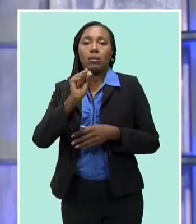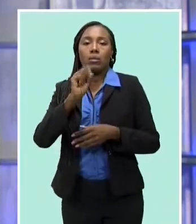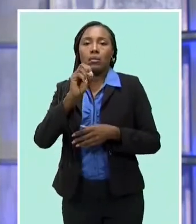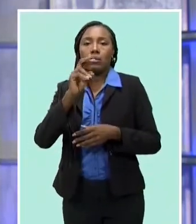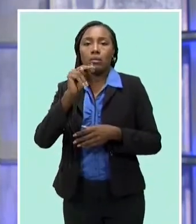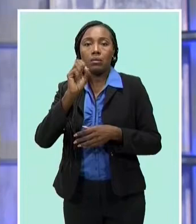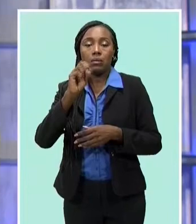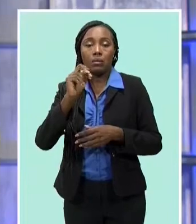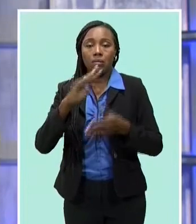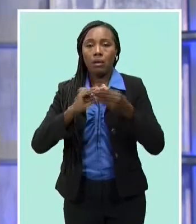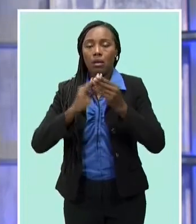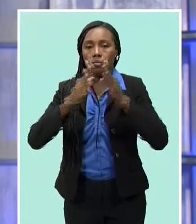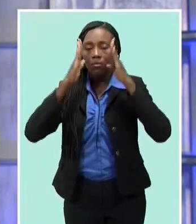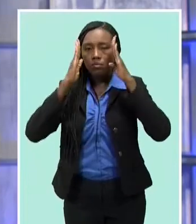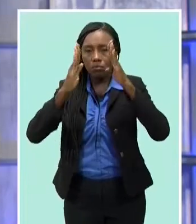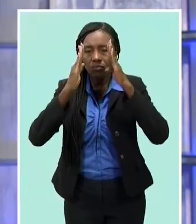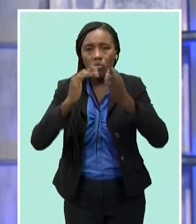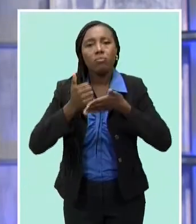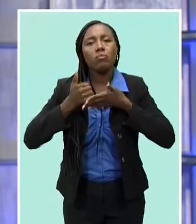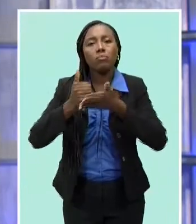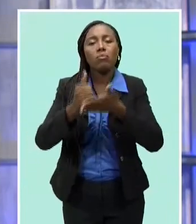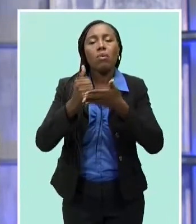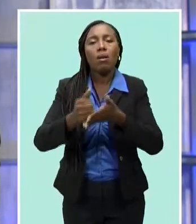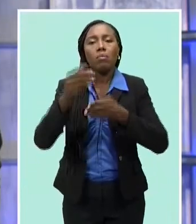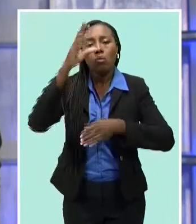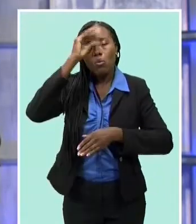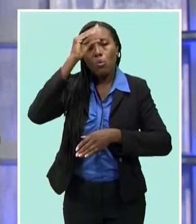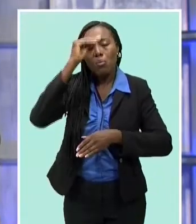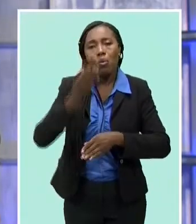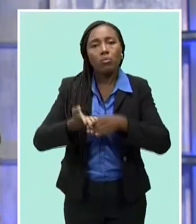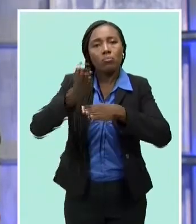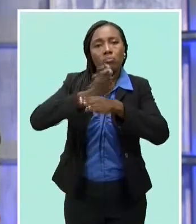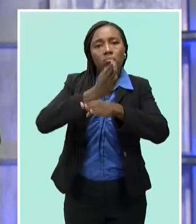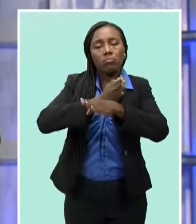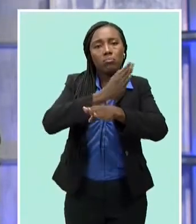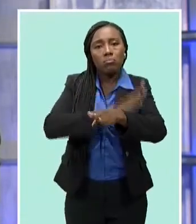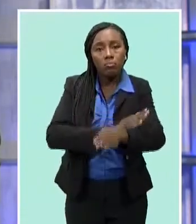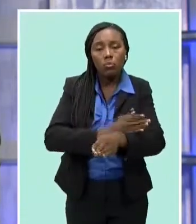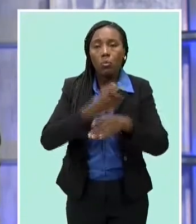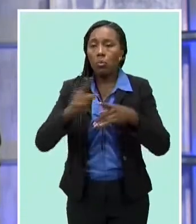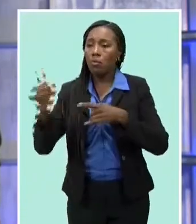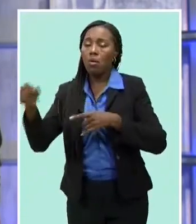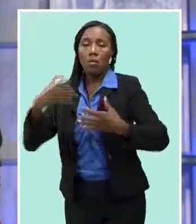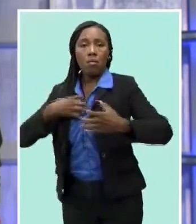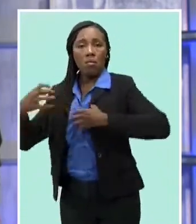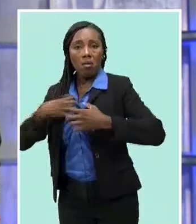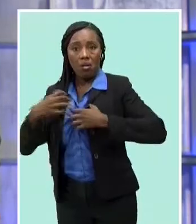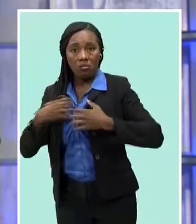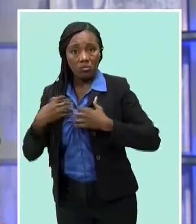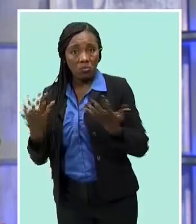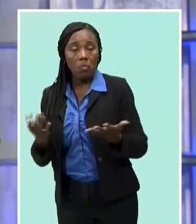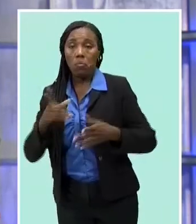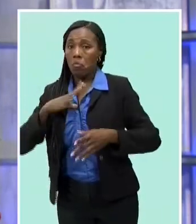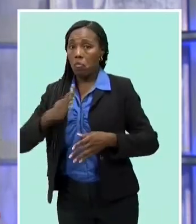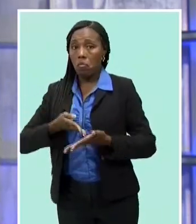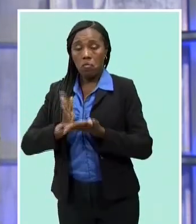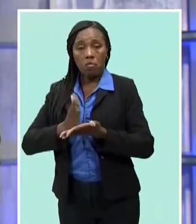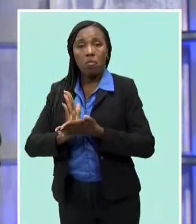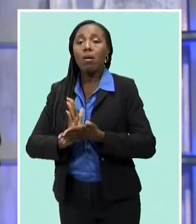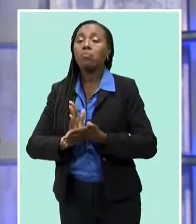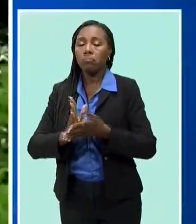he is remaining focused on bettering the lives of the boys at that center while addressing the legitimate concerns of the